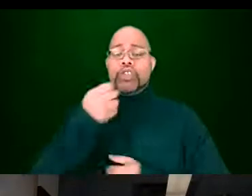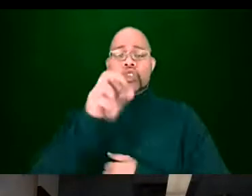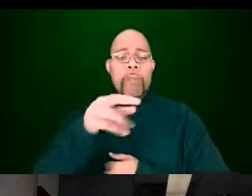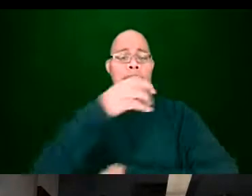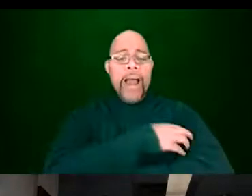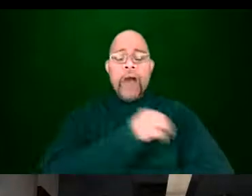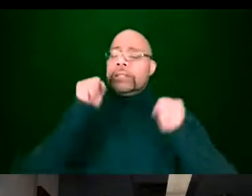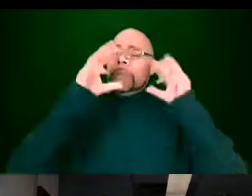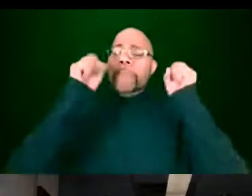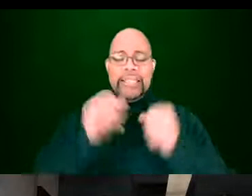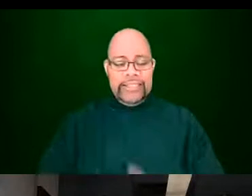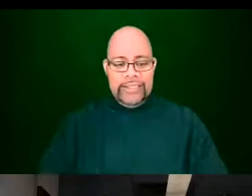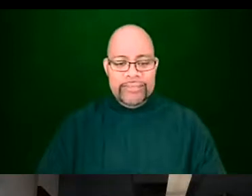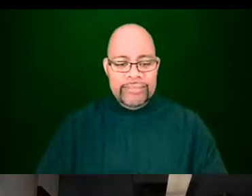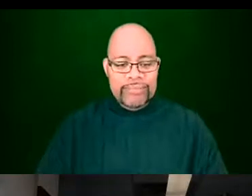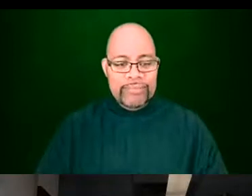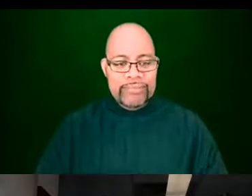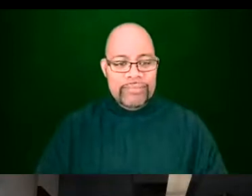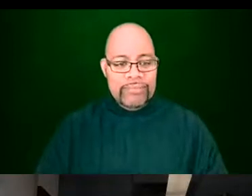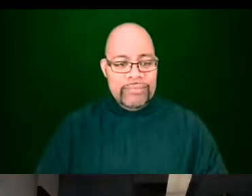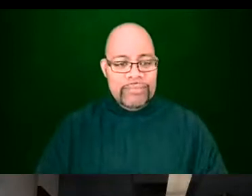It's amazing.